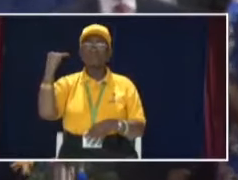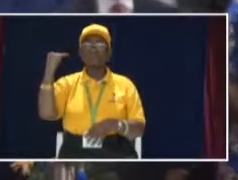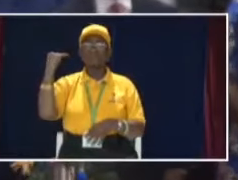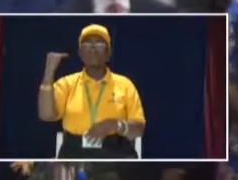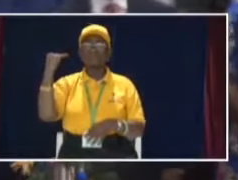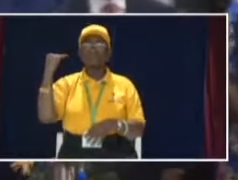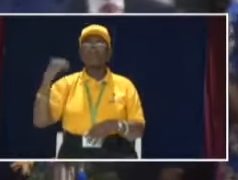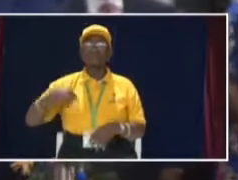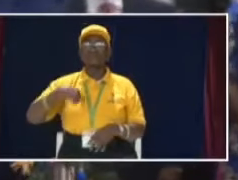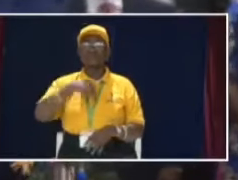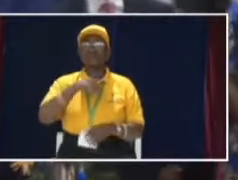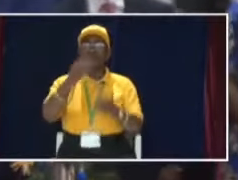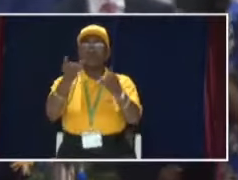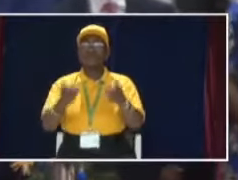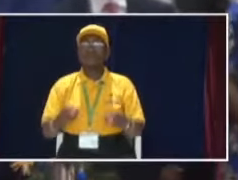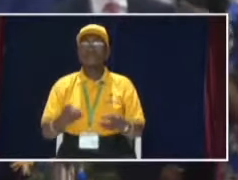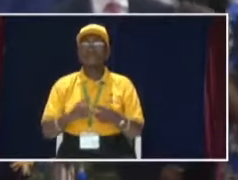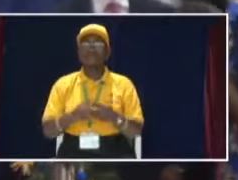we wanted to start